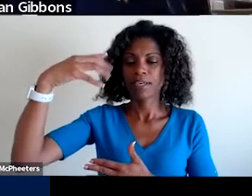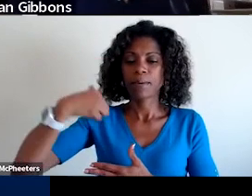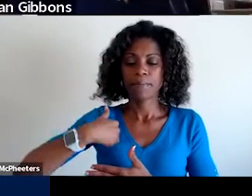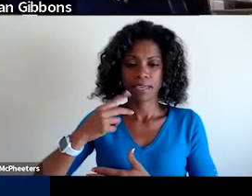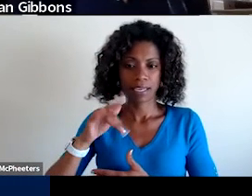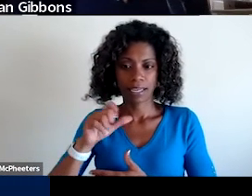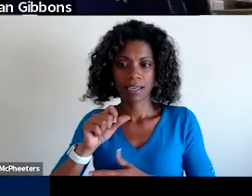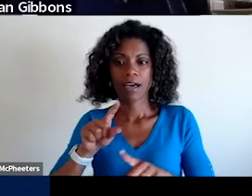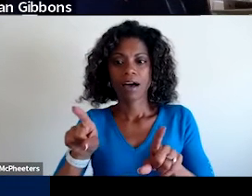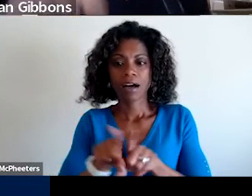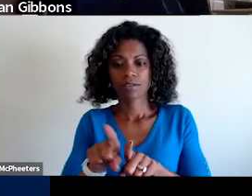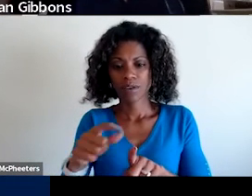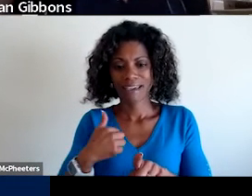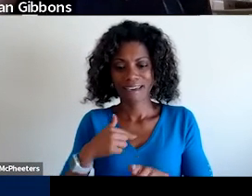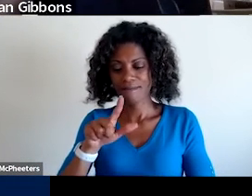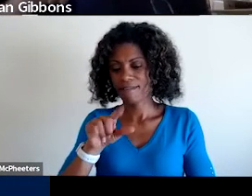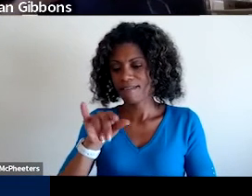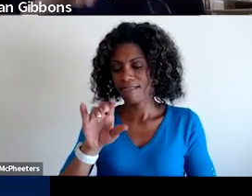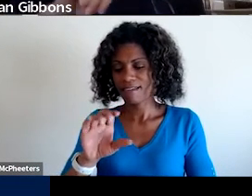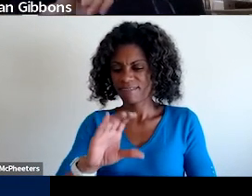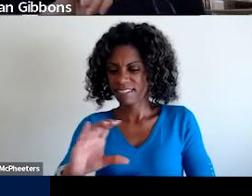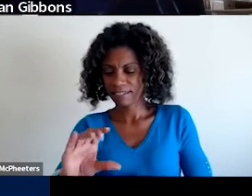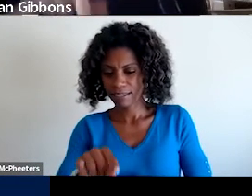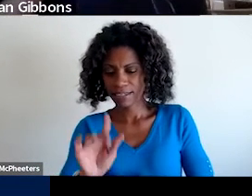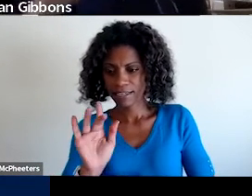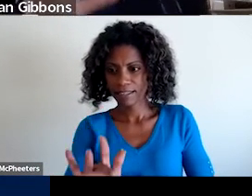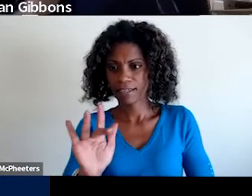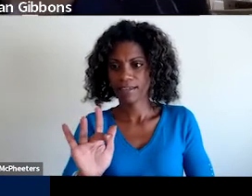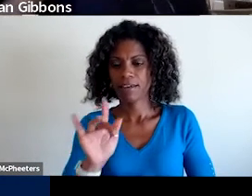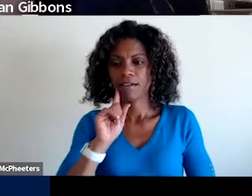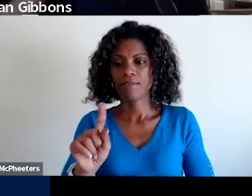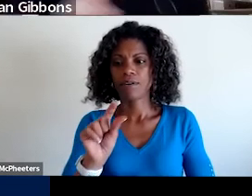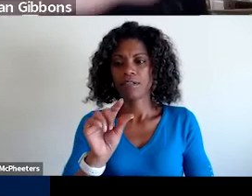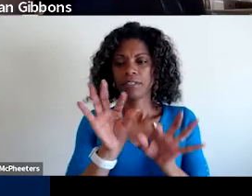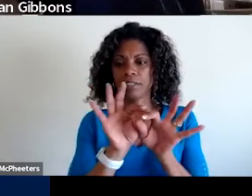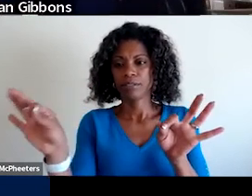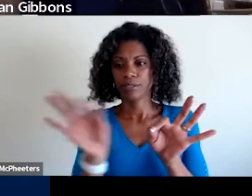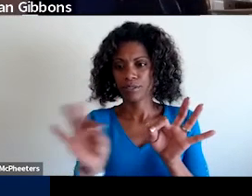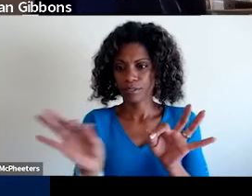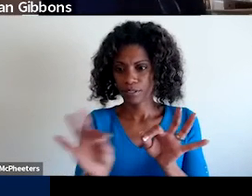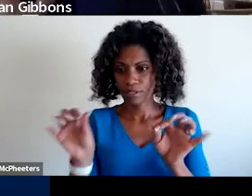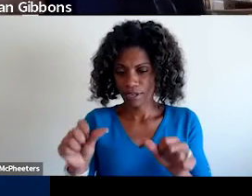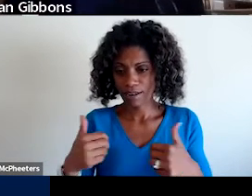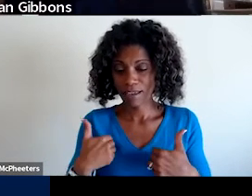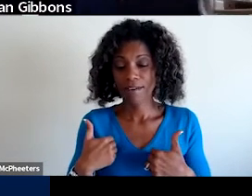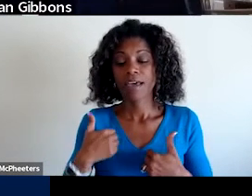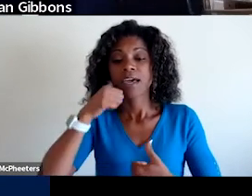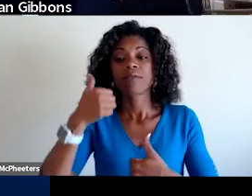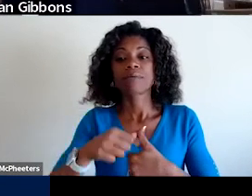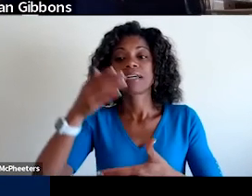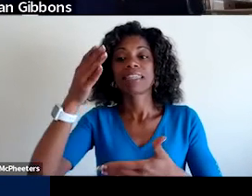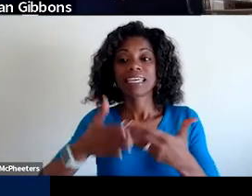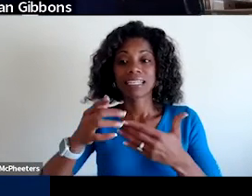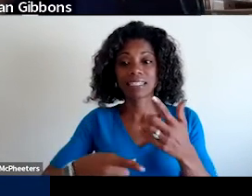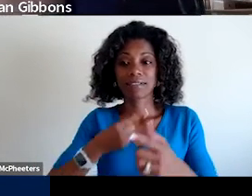we've enabled a live transcript. There's a CC down at the bottom if you should need that. And then finally, invite you, stick around if you can. At the end of the hour, we're going to be doing something